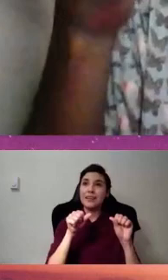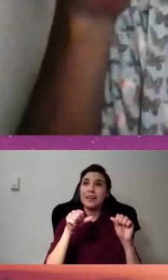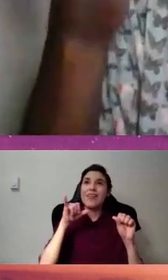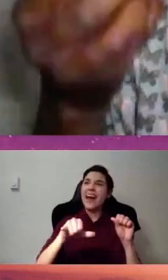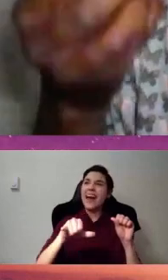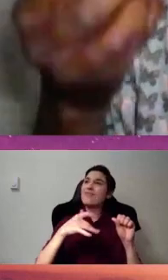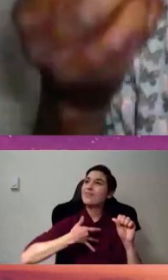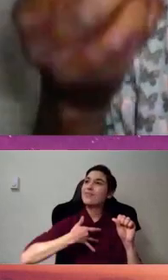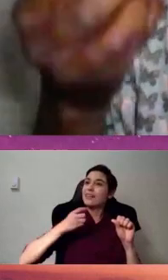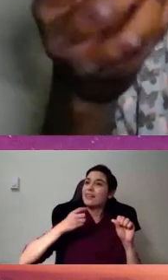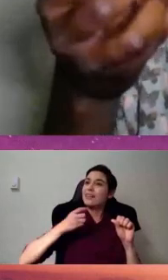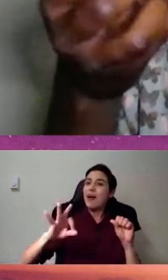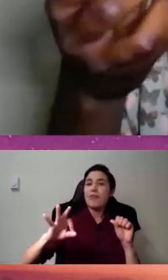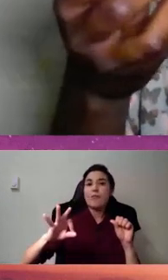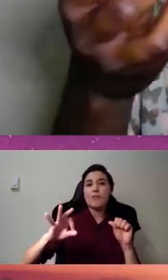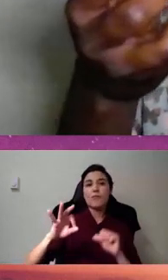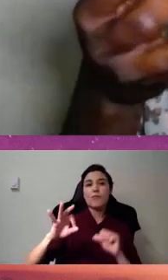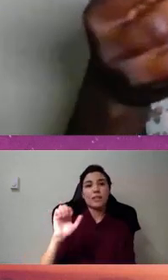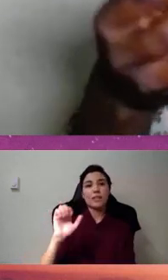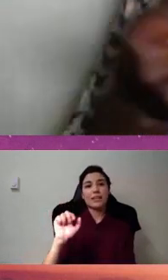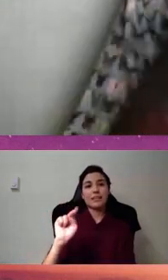that kind of